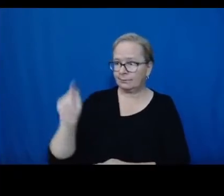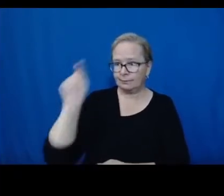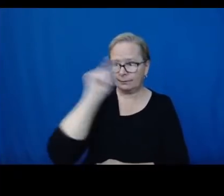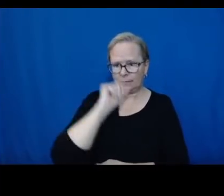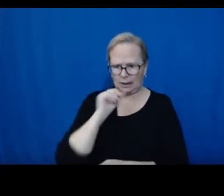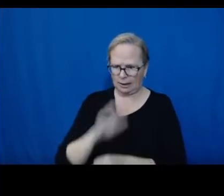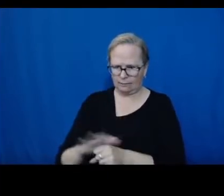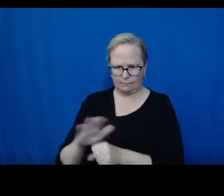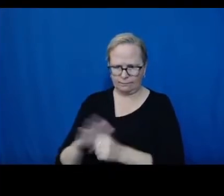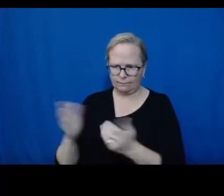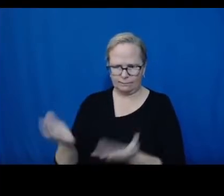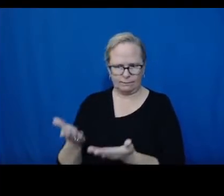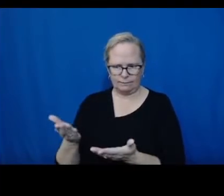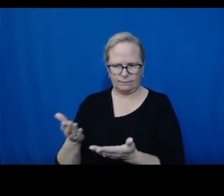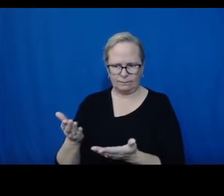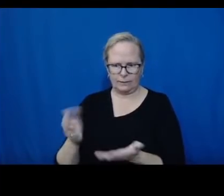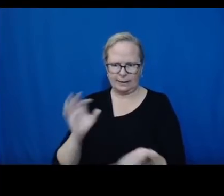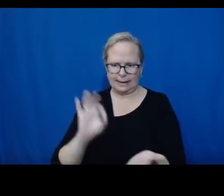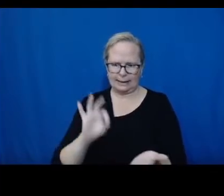what